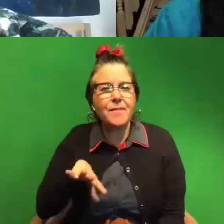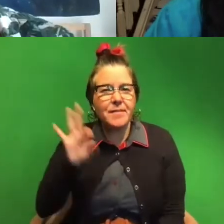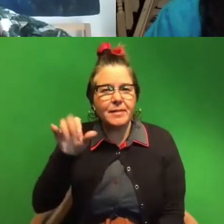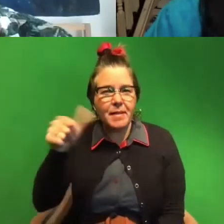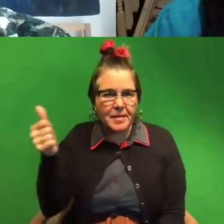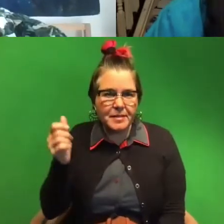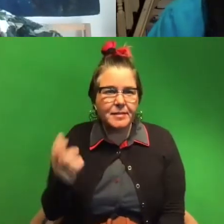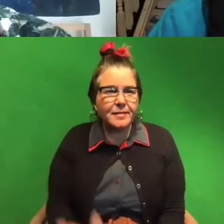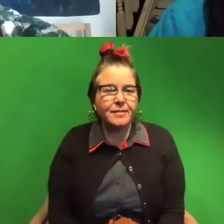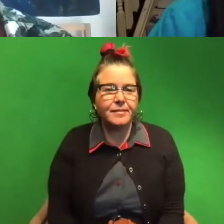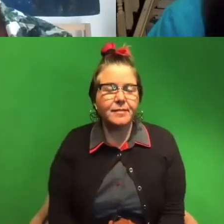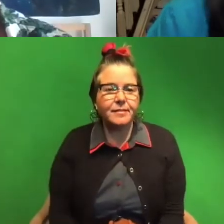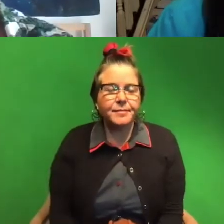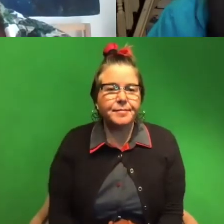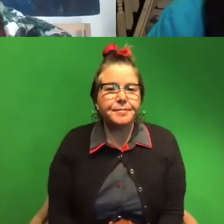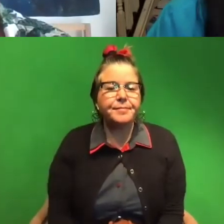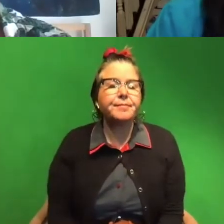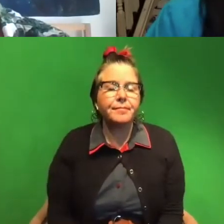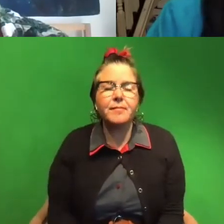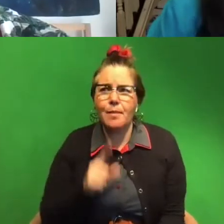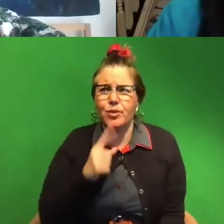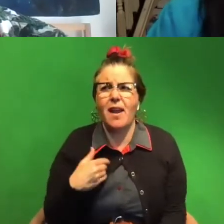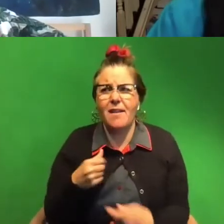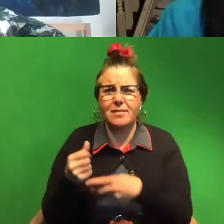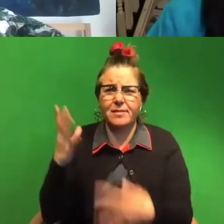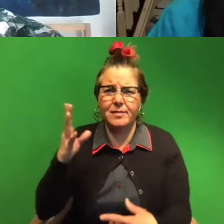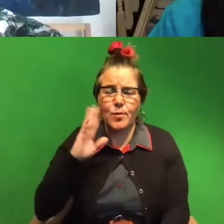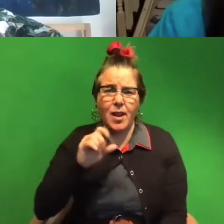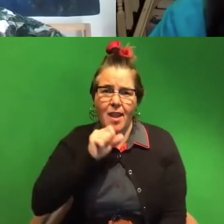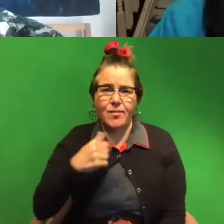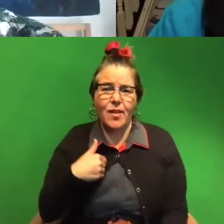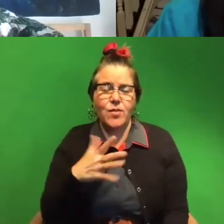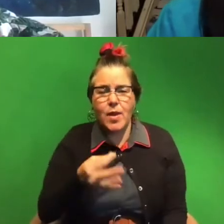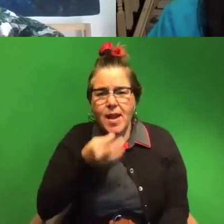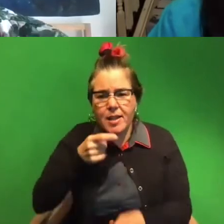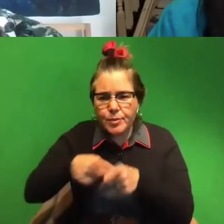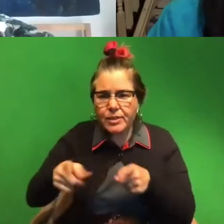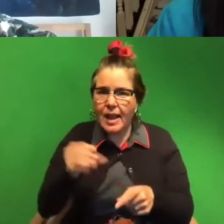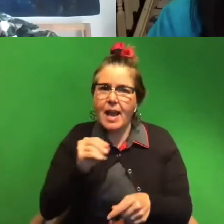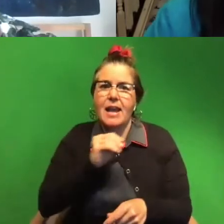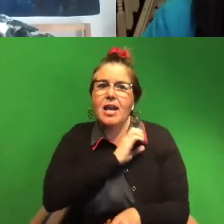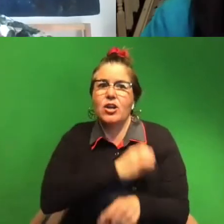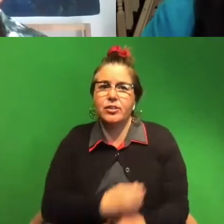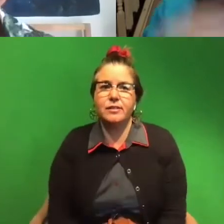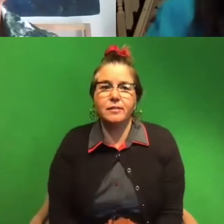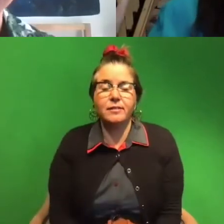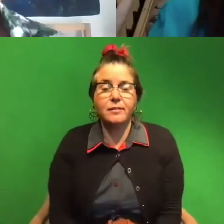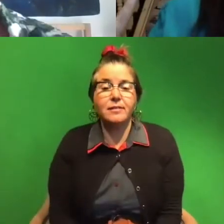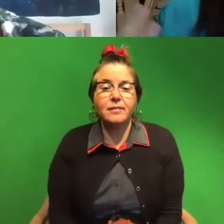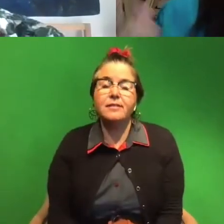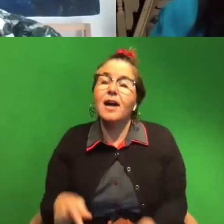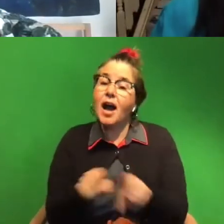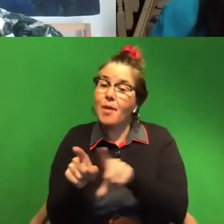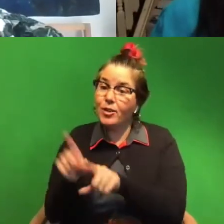get my hands in. I'm sure there's a lot of things that would love to have your expertise and energy working toward. That's great. I'm supposed to